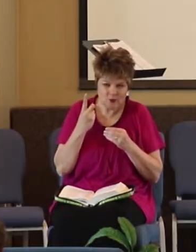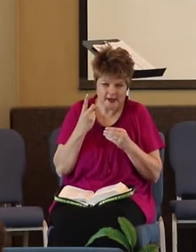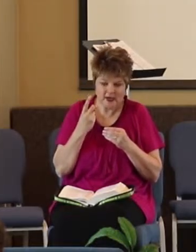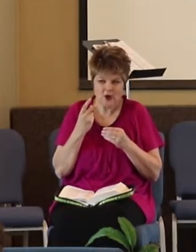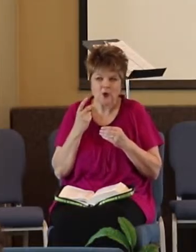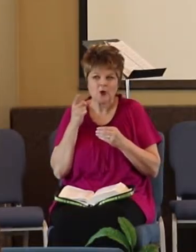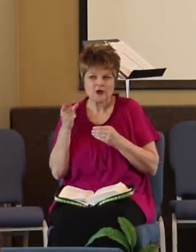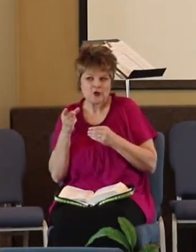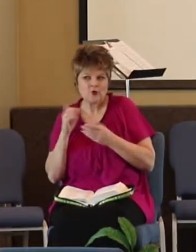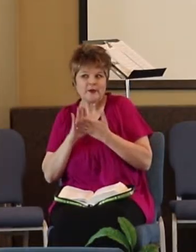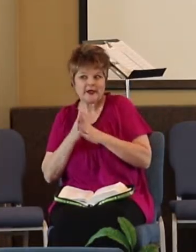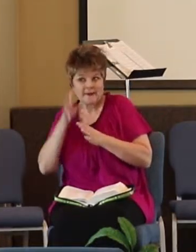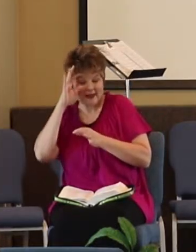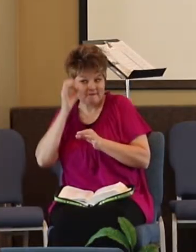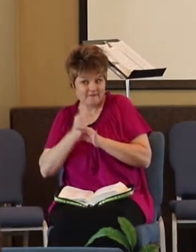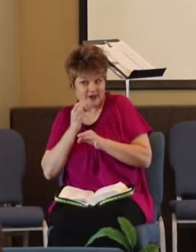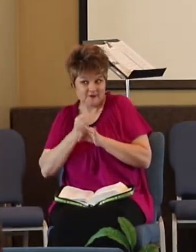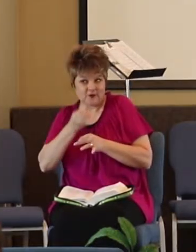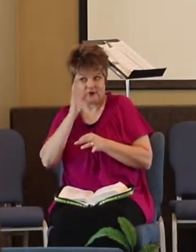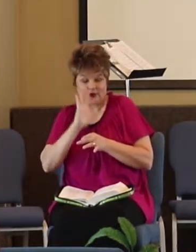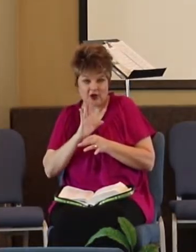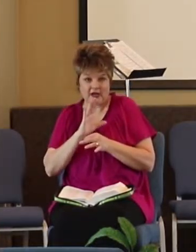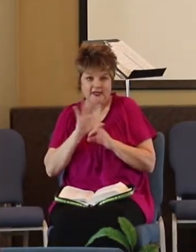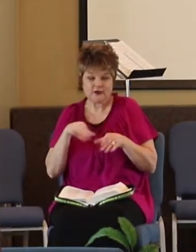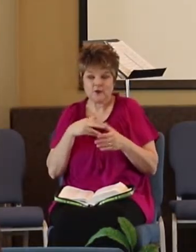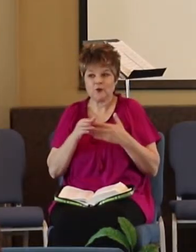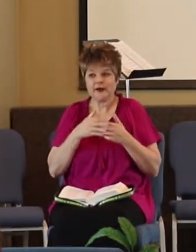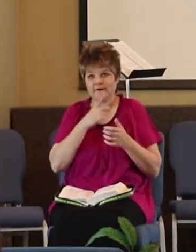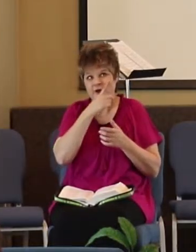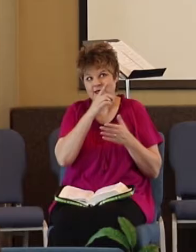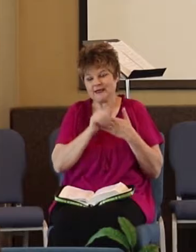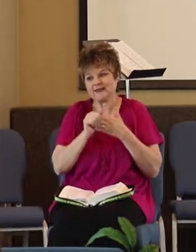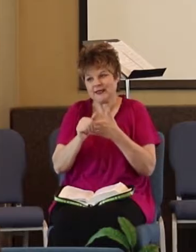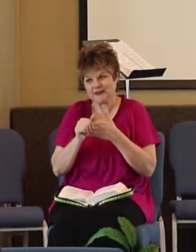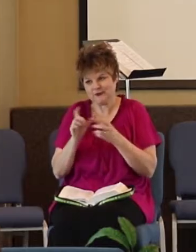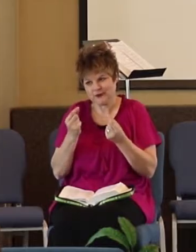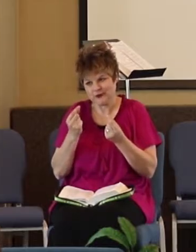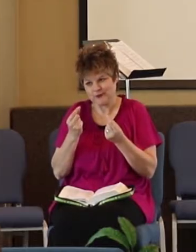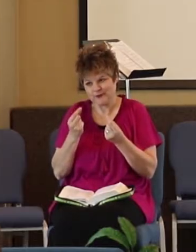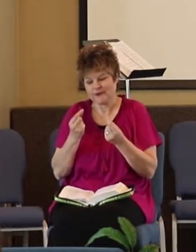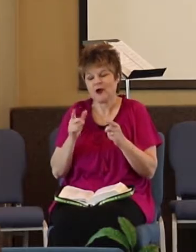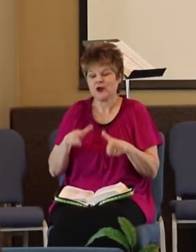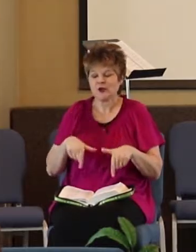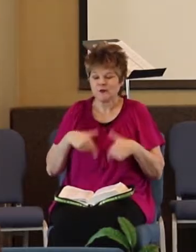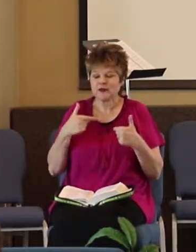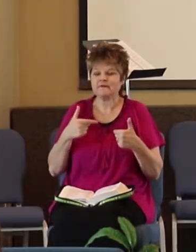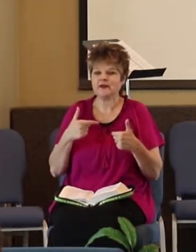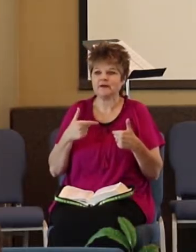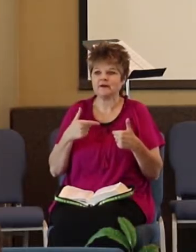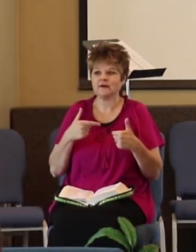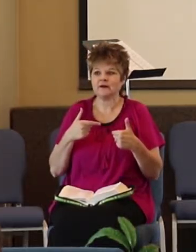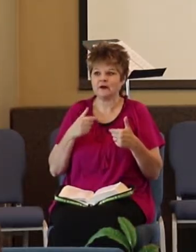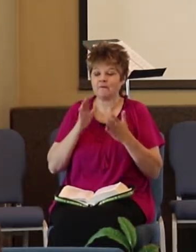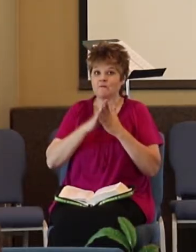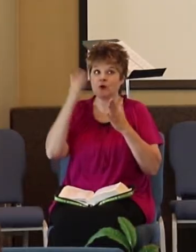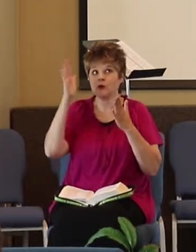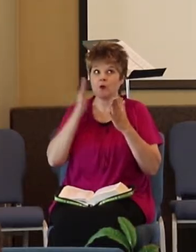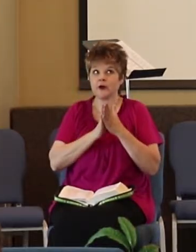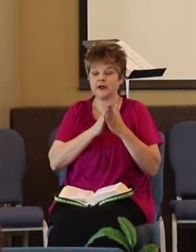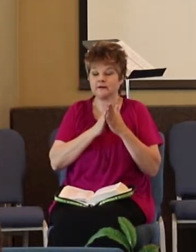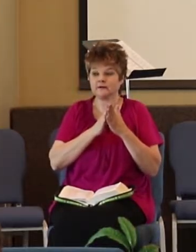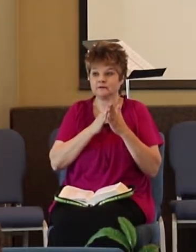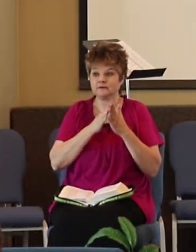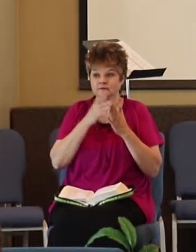about you being faithful to God and doing what he's led you to do? Are you living a life of glory for